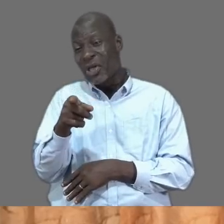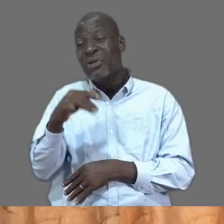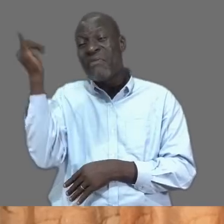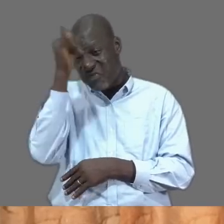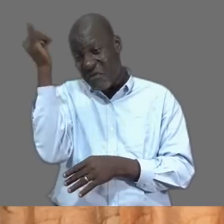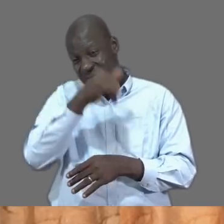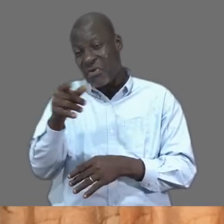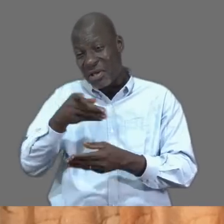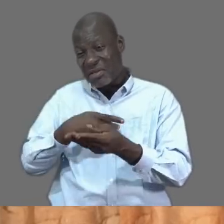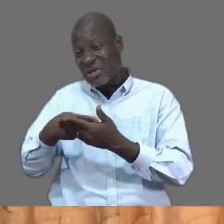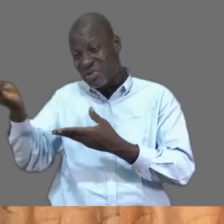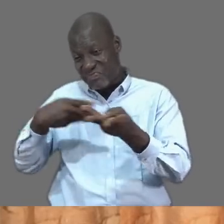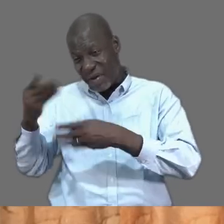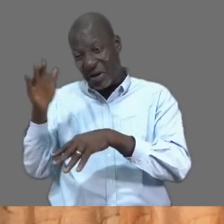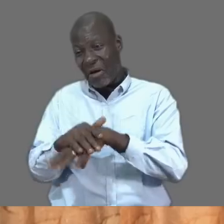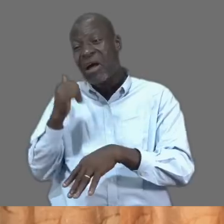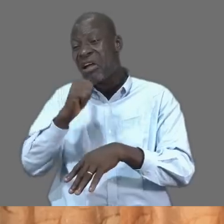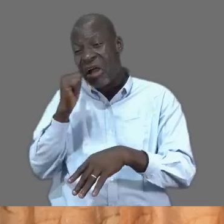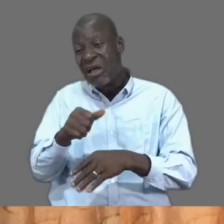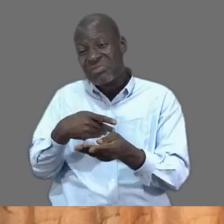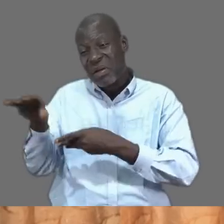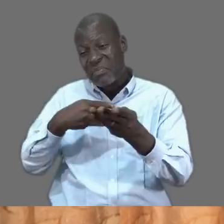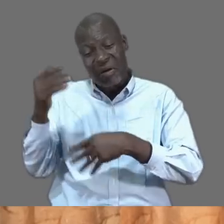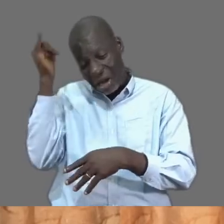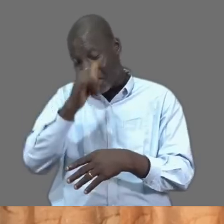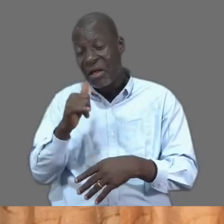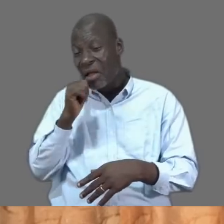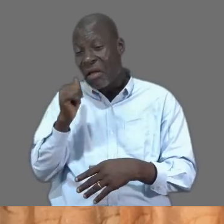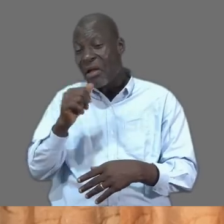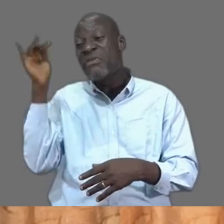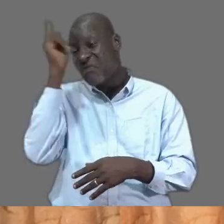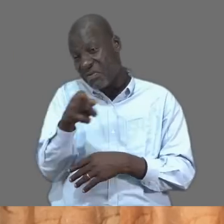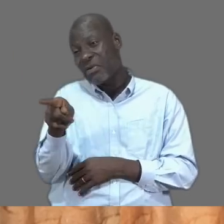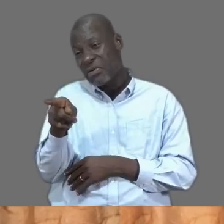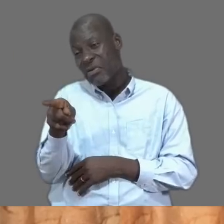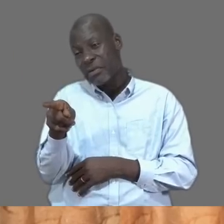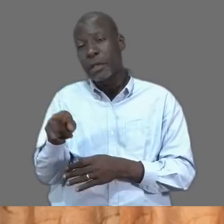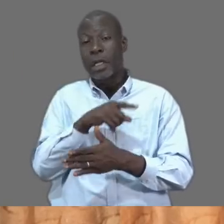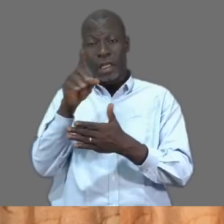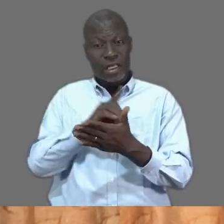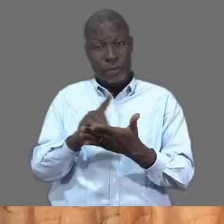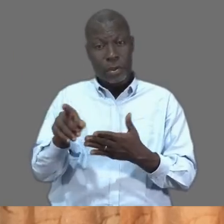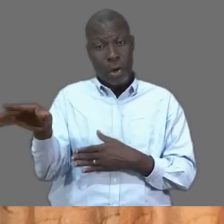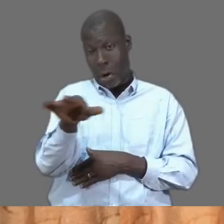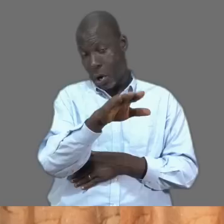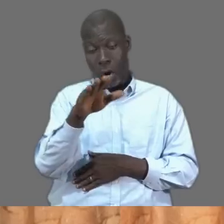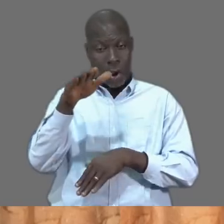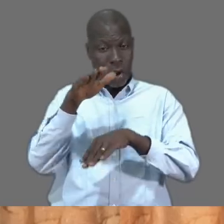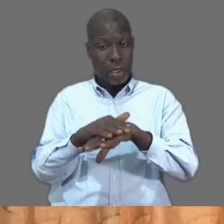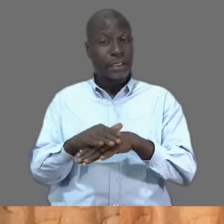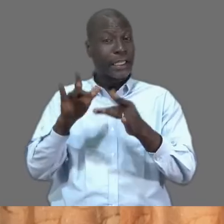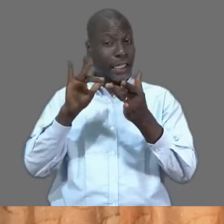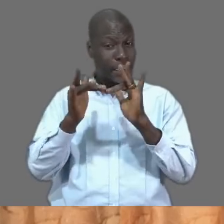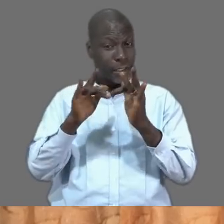wudie enkwasi asam na wo nte asia da na wo twiri mu die na ehu ye mo amu ba social media so